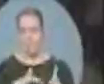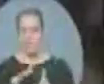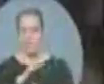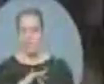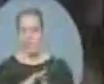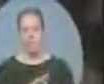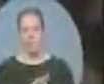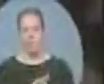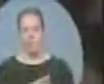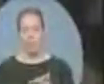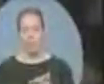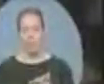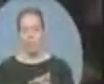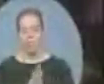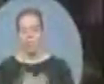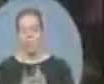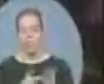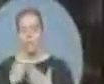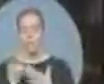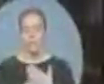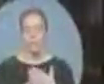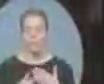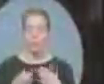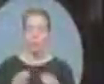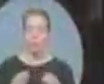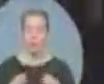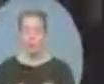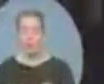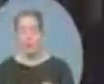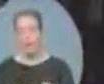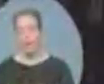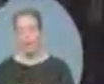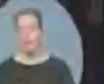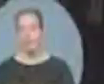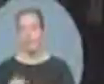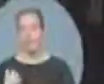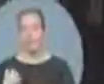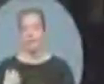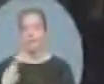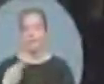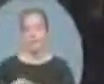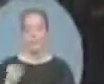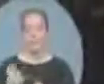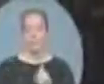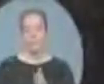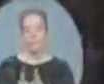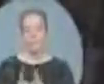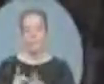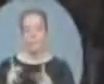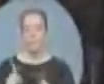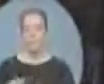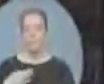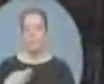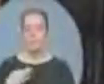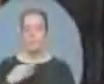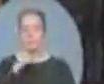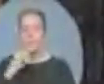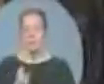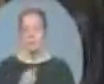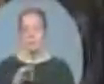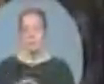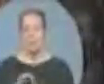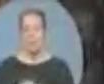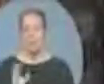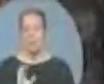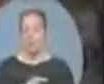most recent example of this patronage was the 11th hour appointment of the failed Conservative candidate from the last election to the chair of the